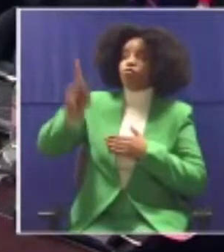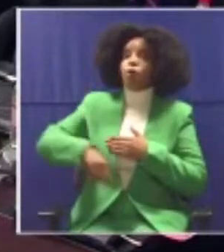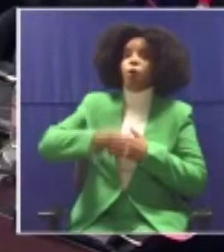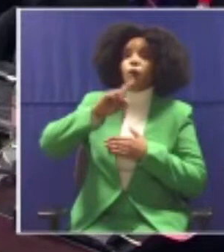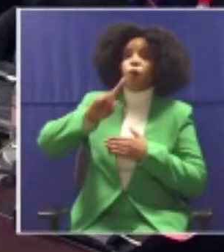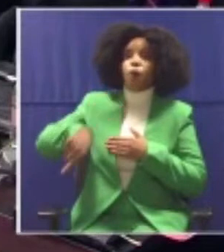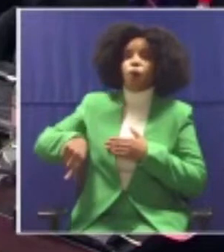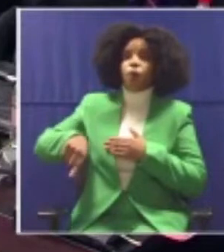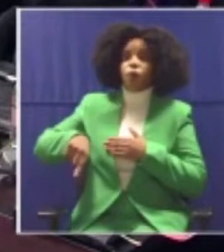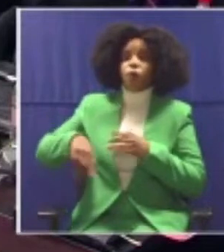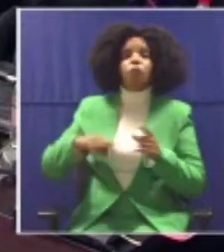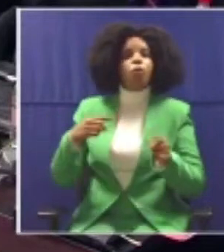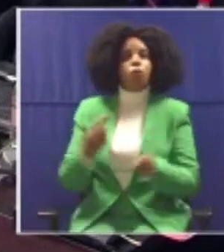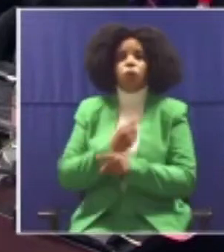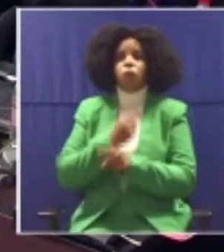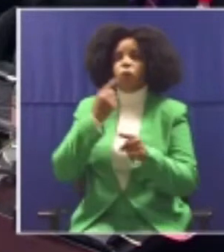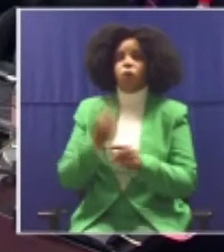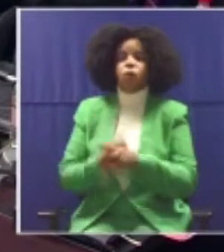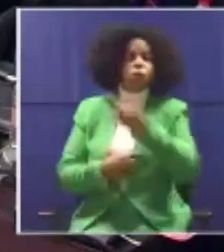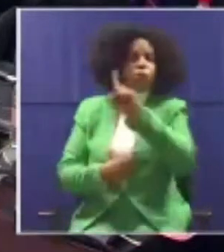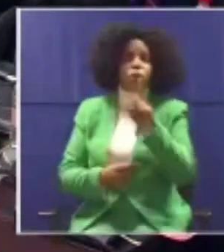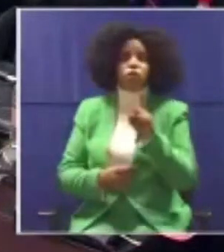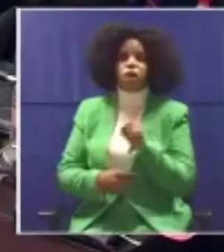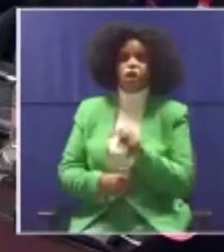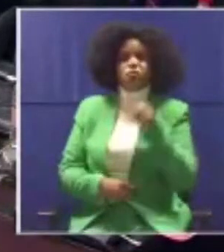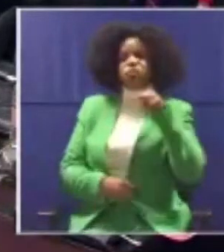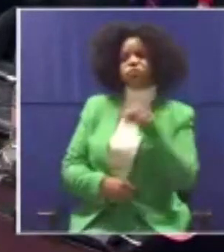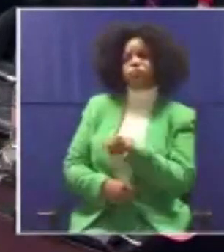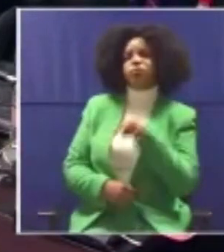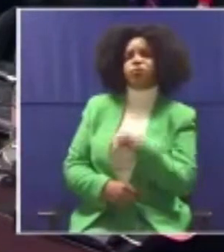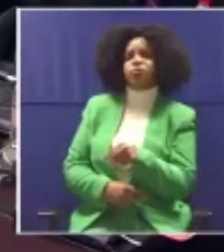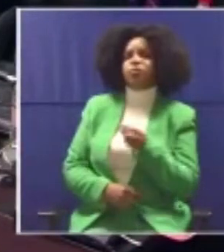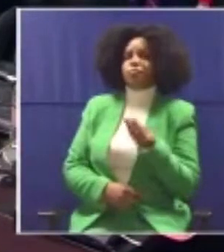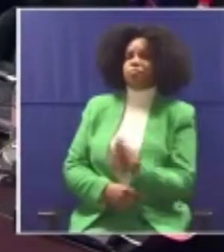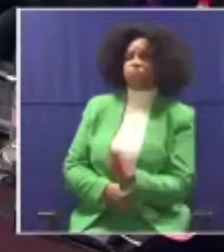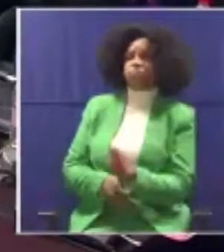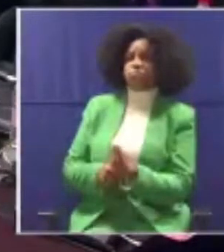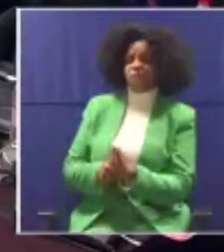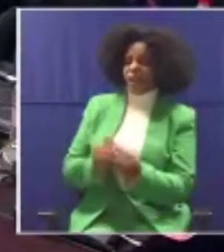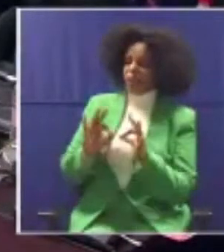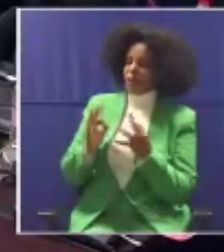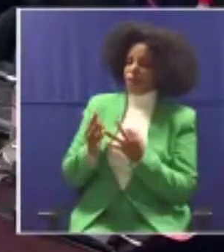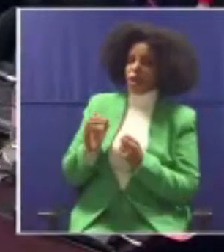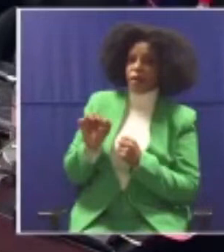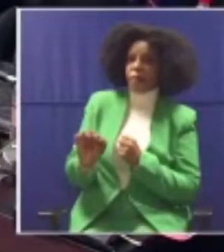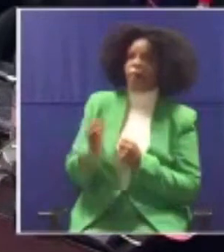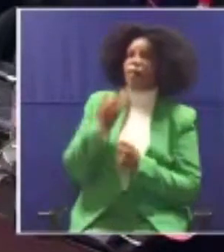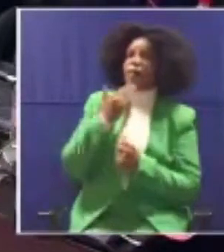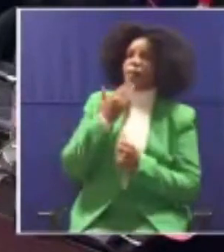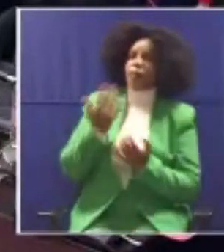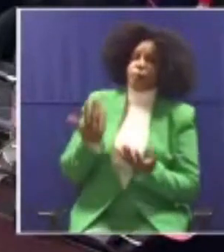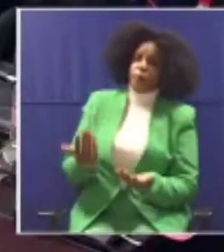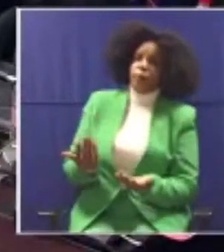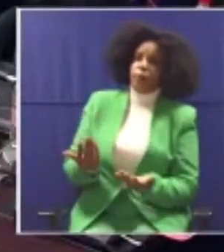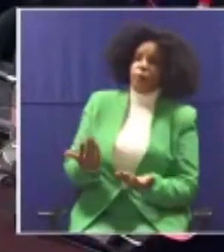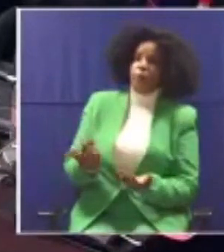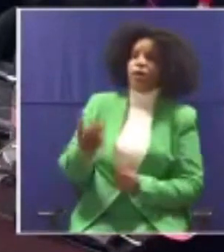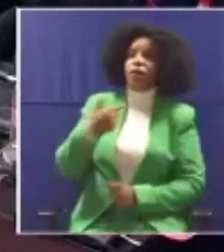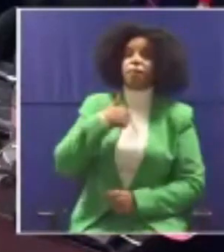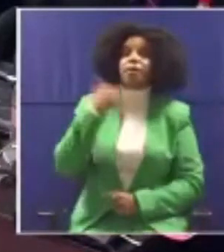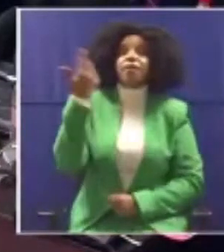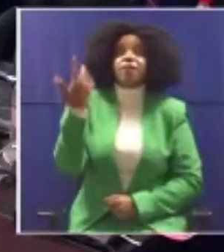asked, who is the family of this child? You know, I was telling one of my friends, and I